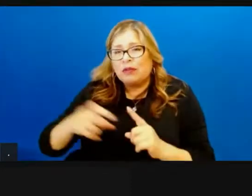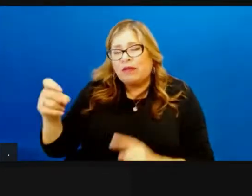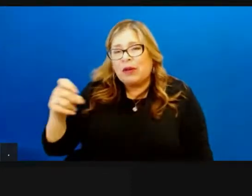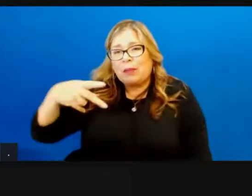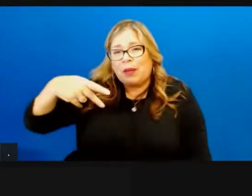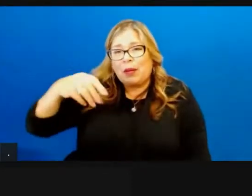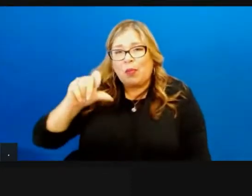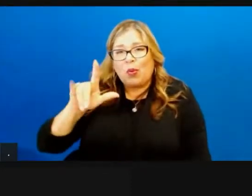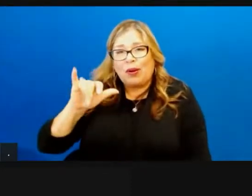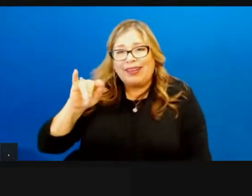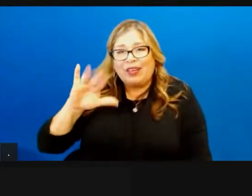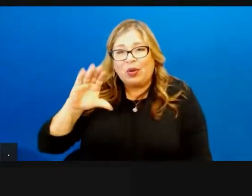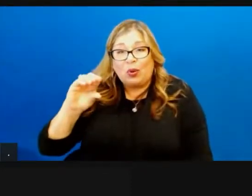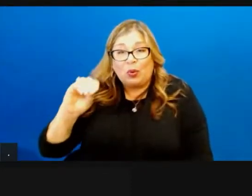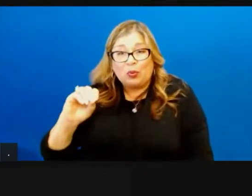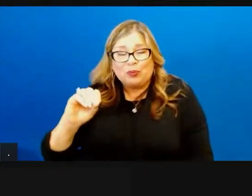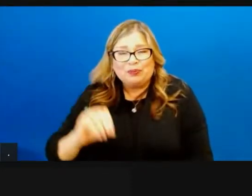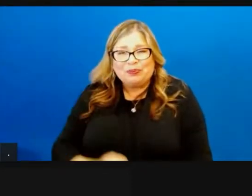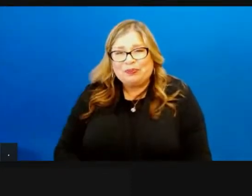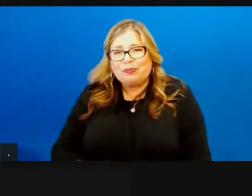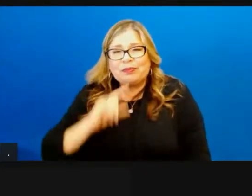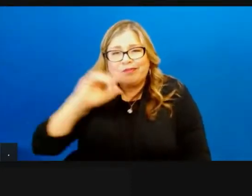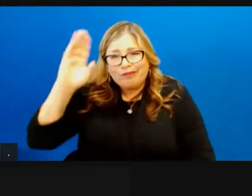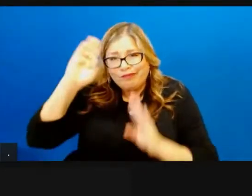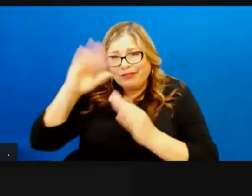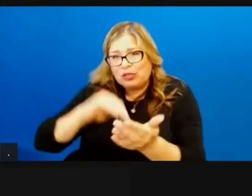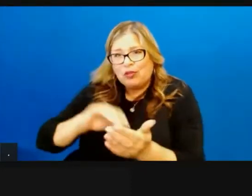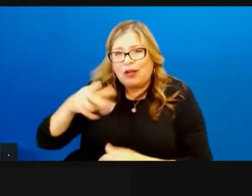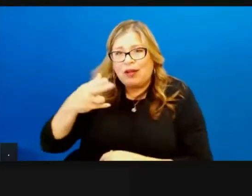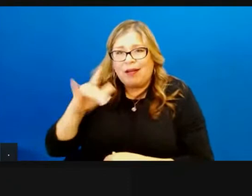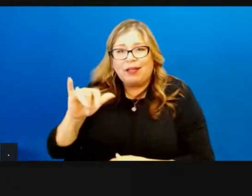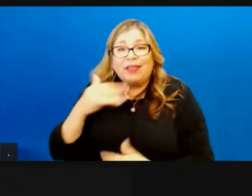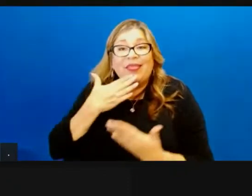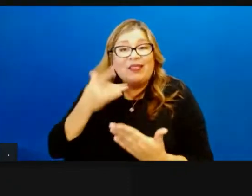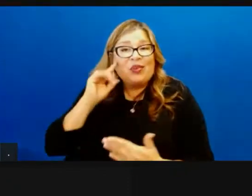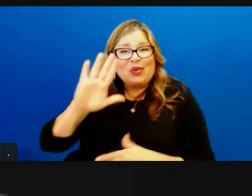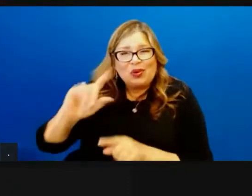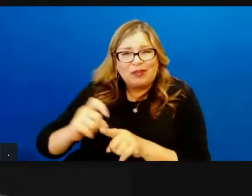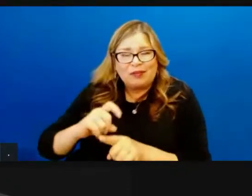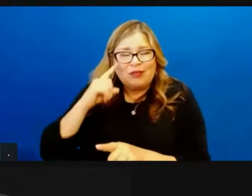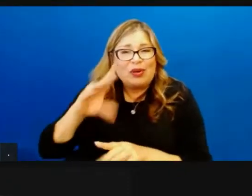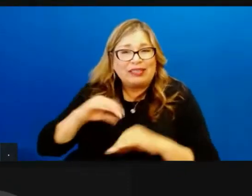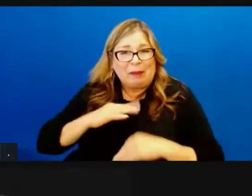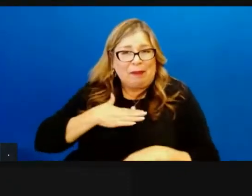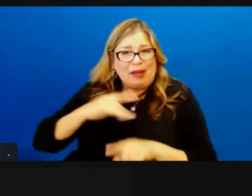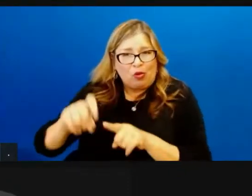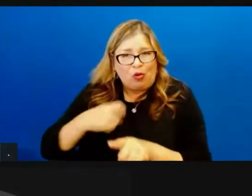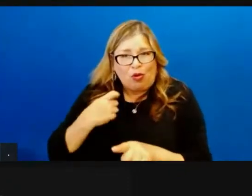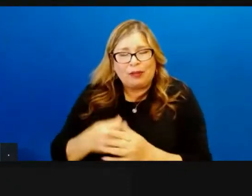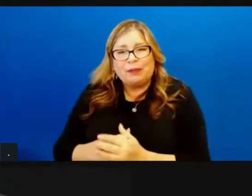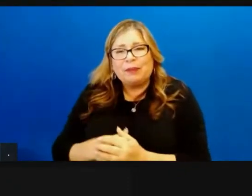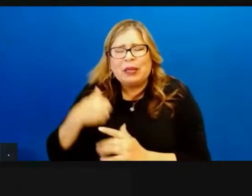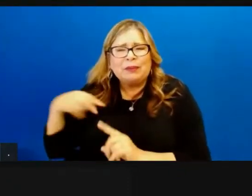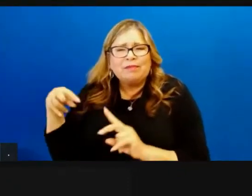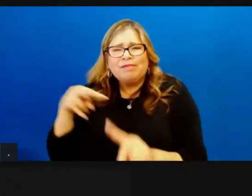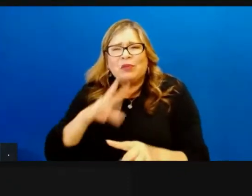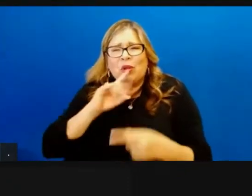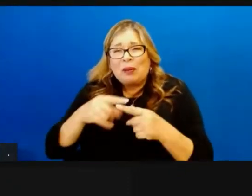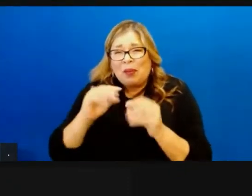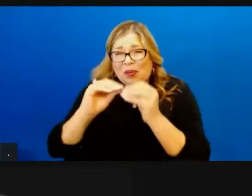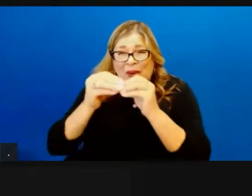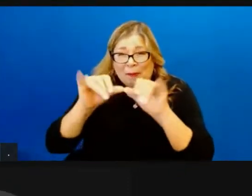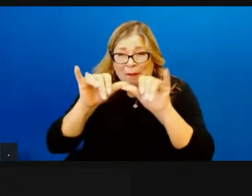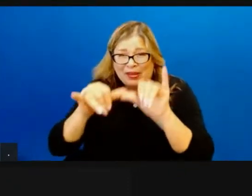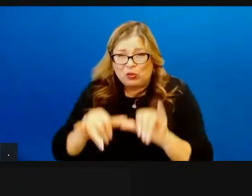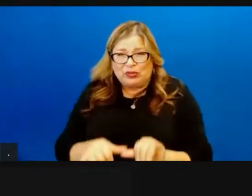Hi, Dr. Galley. Thanks for taking my call. I guess to push back on this point about metrics, I'm still confused why there wouldn't